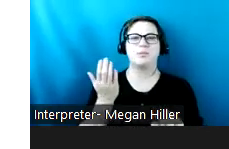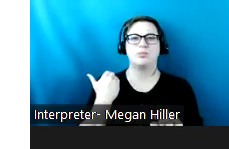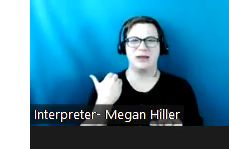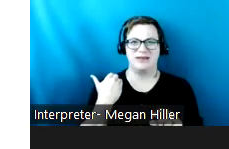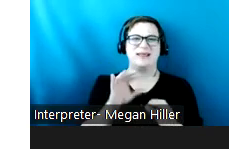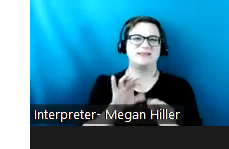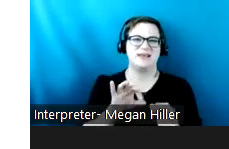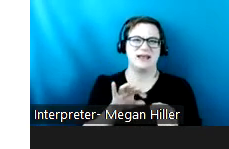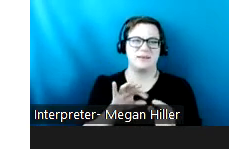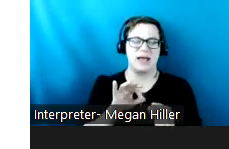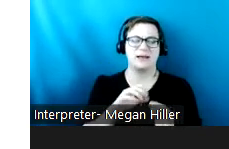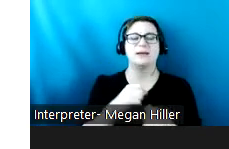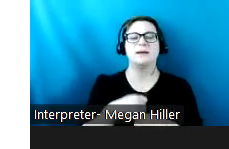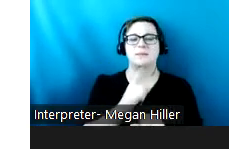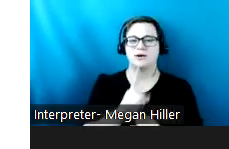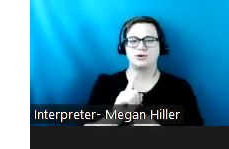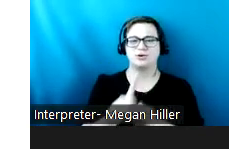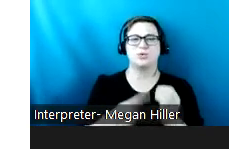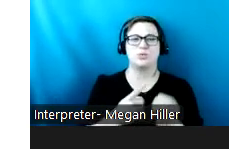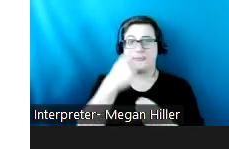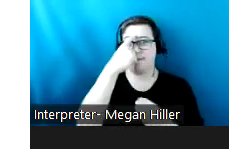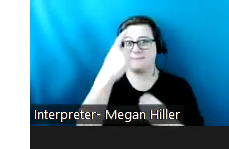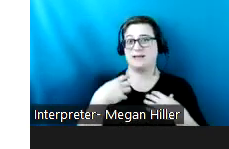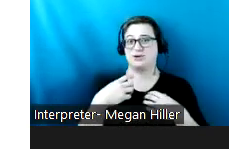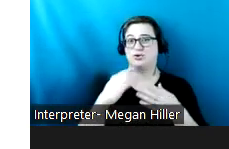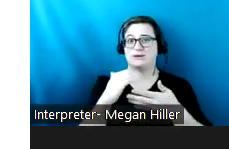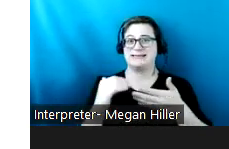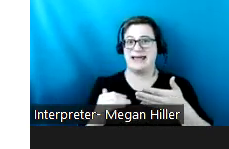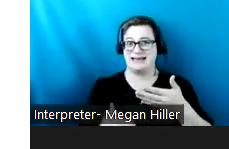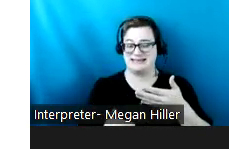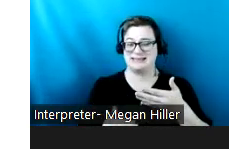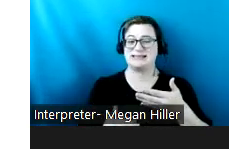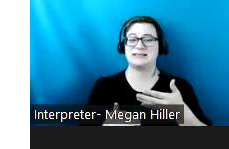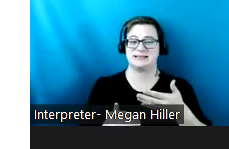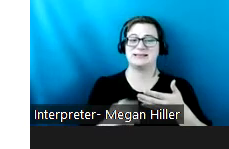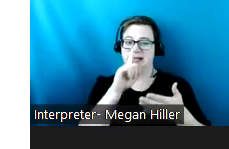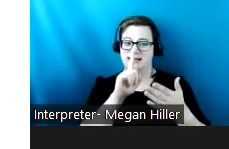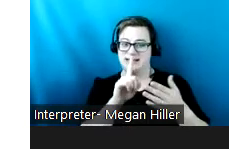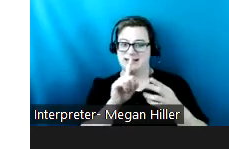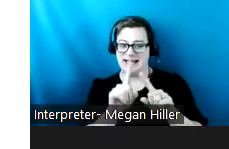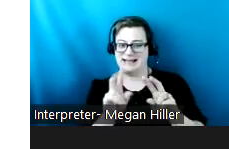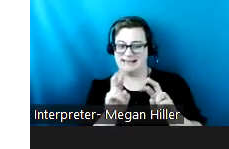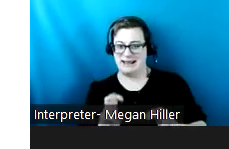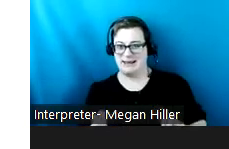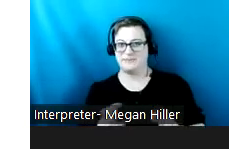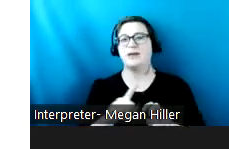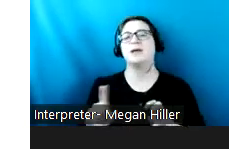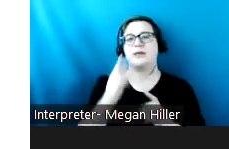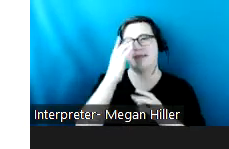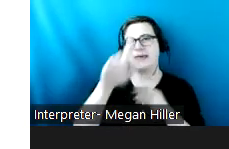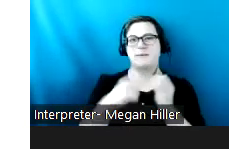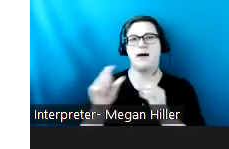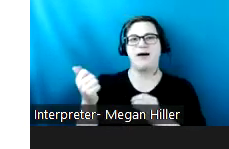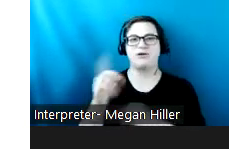feedback, is making sure that when that mental status exam is being completed, that personnel are considering other diagnoses or disabilities that may impact